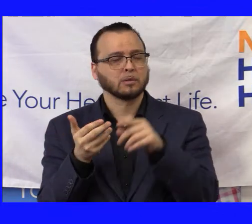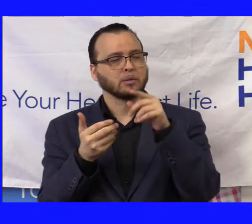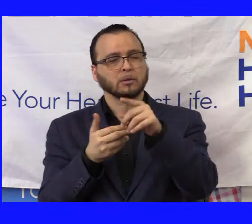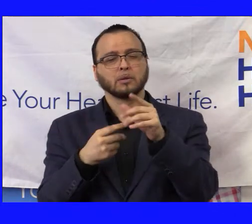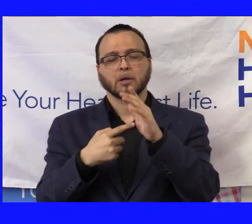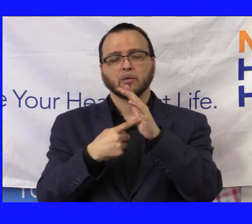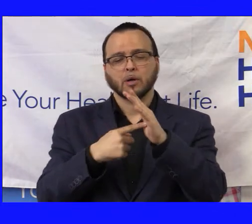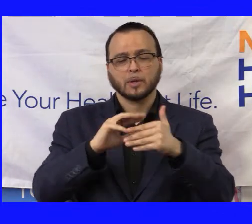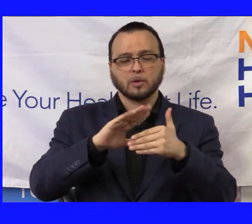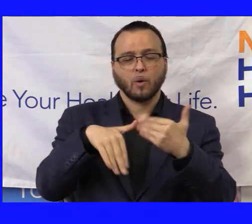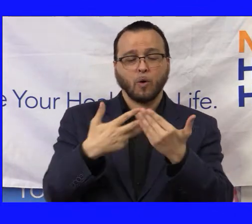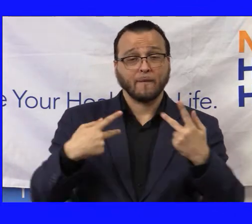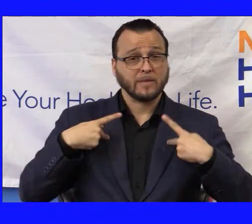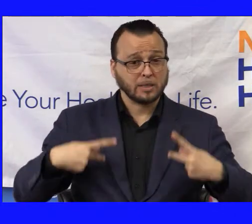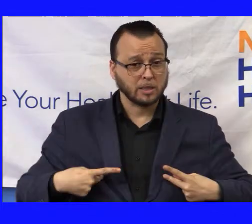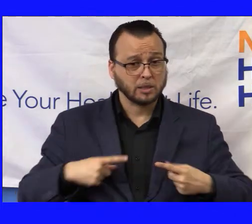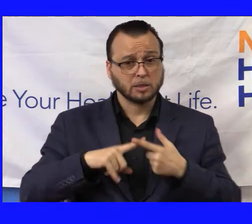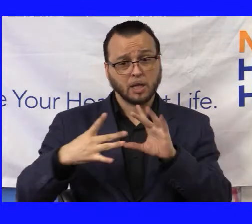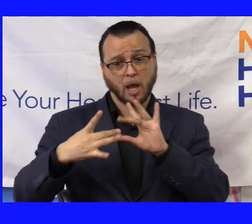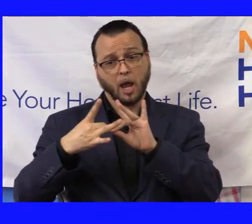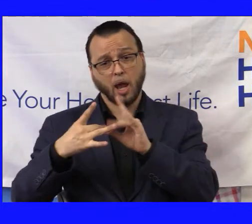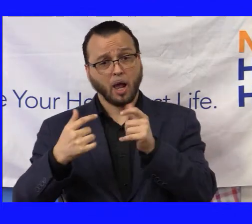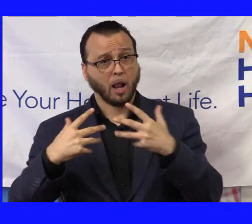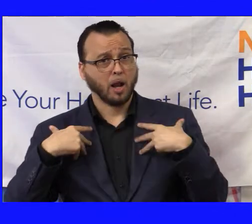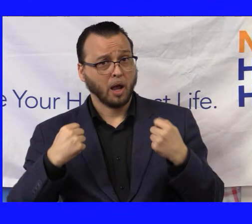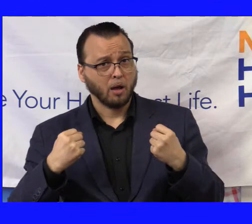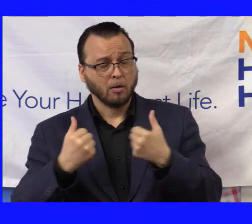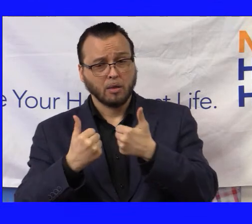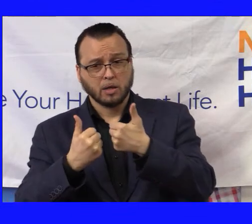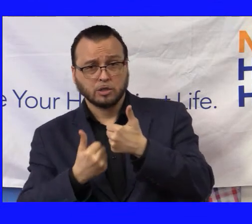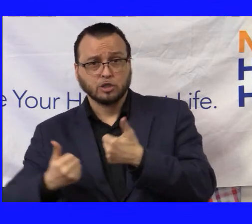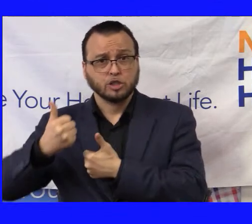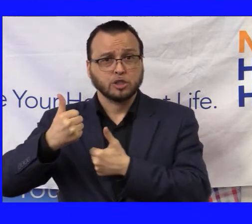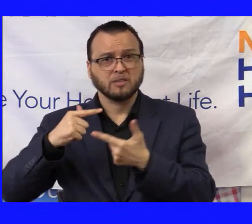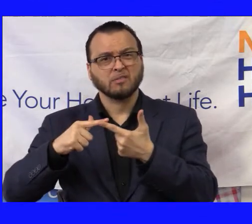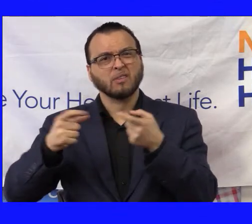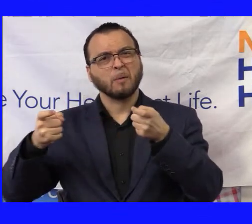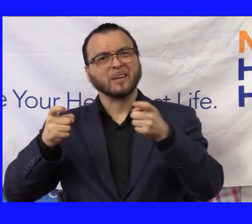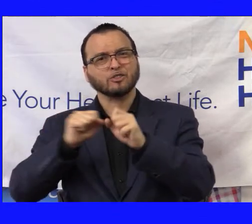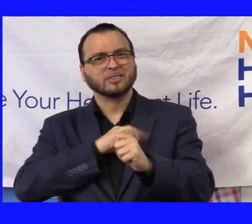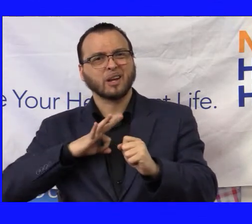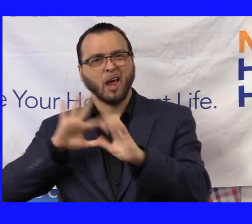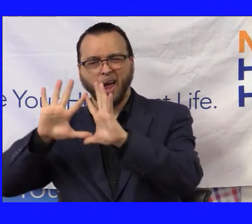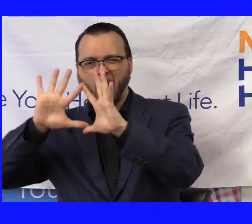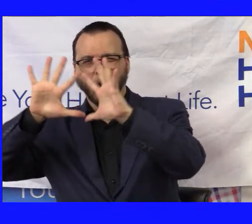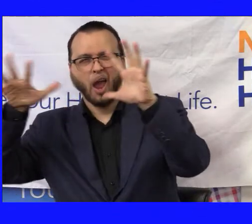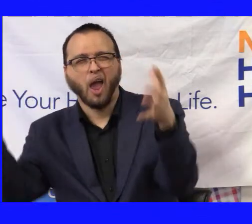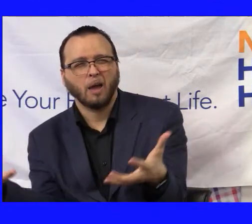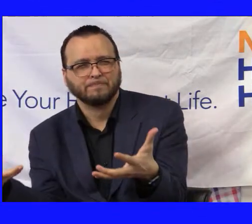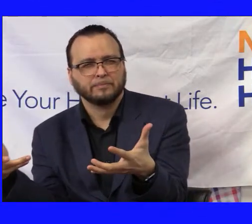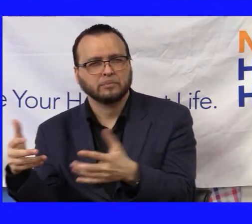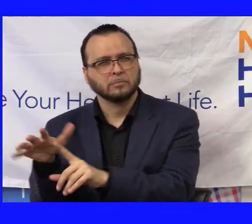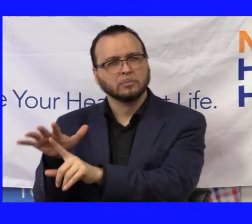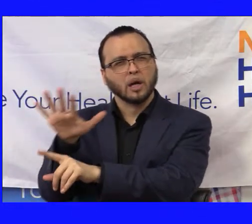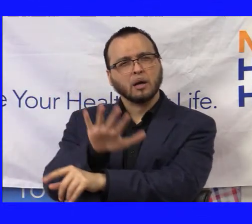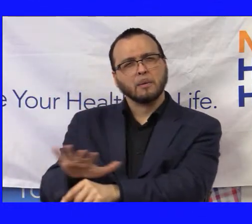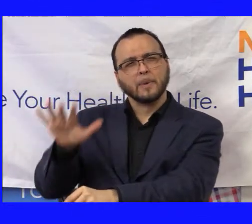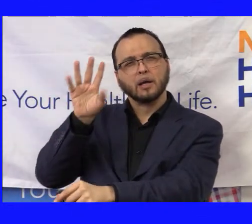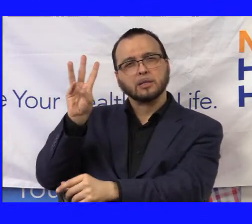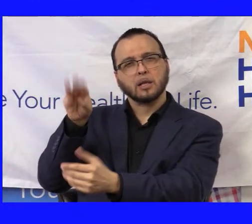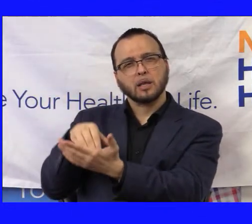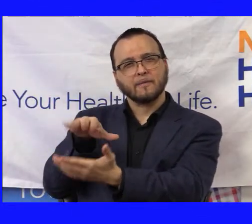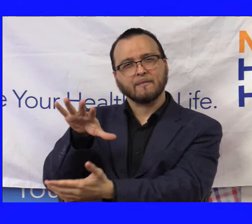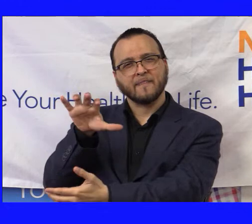physicians, allied health chiefs, and administrative staff. So it's a composite. It's approximately